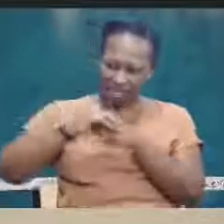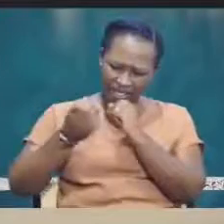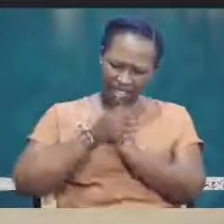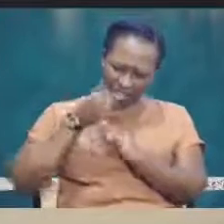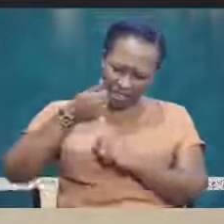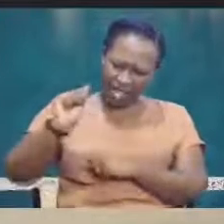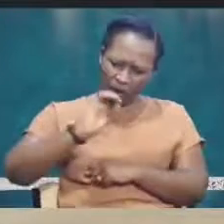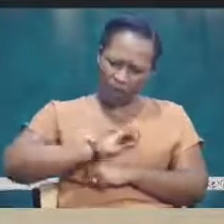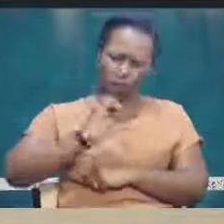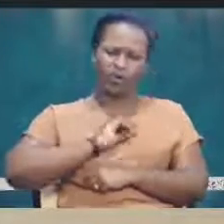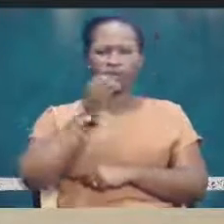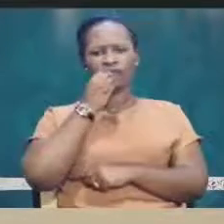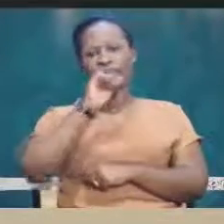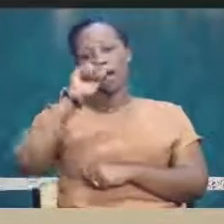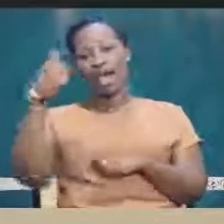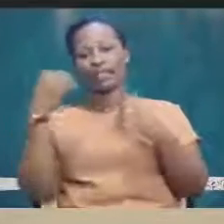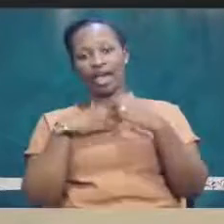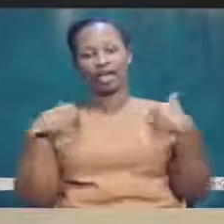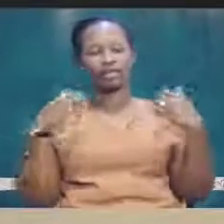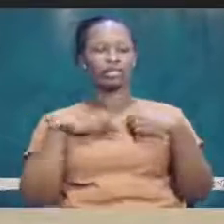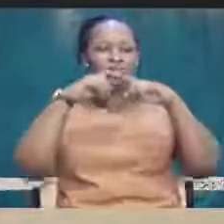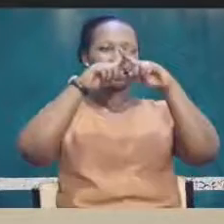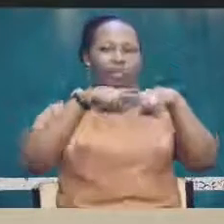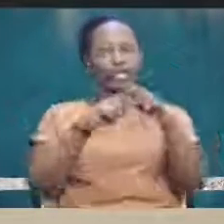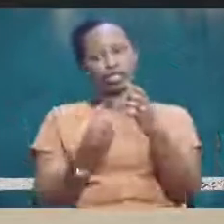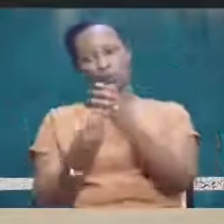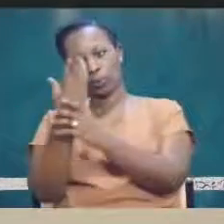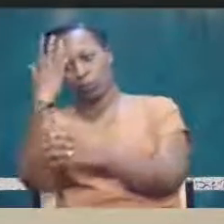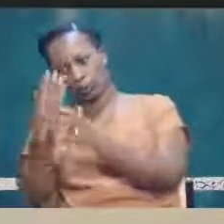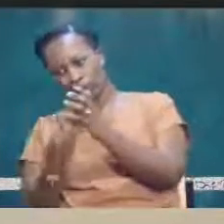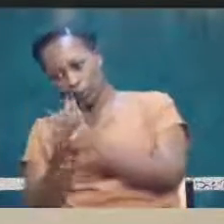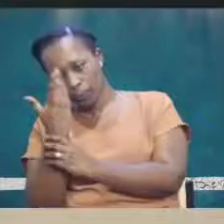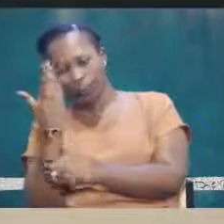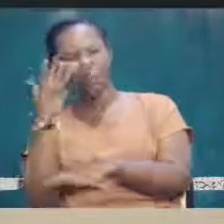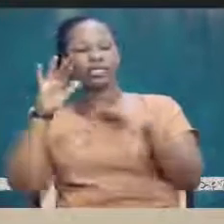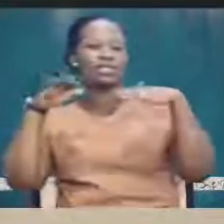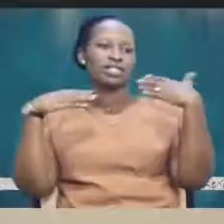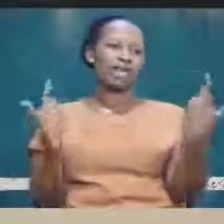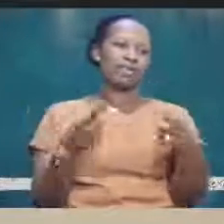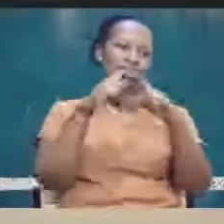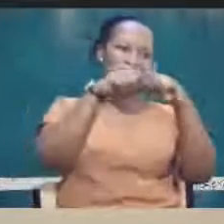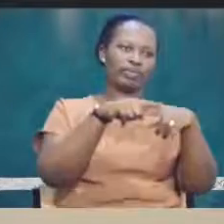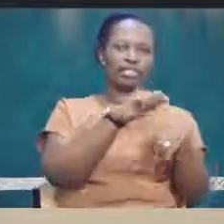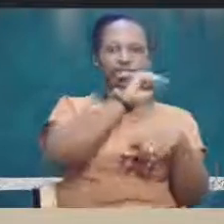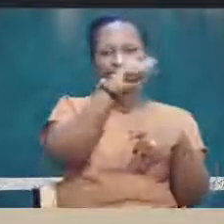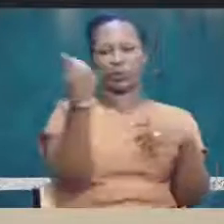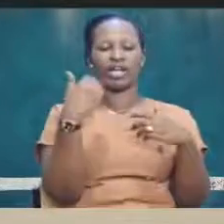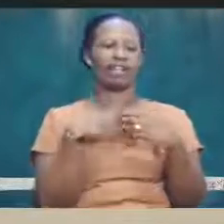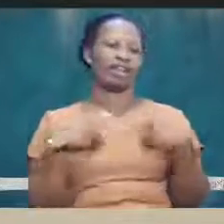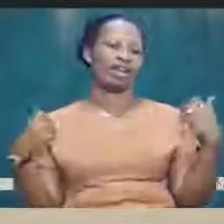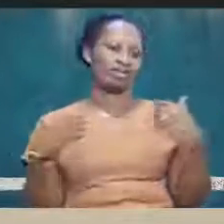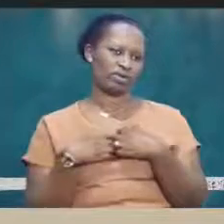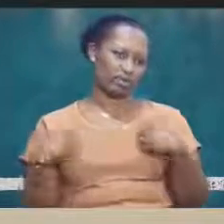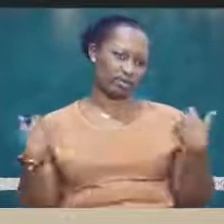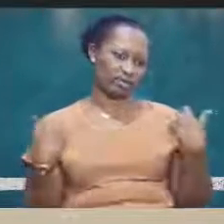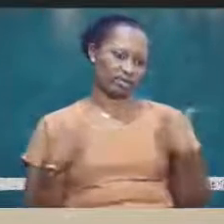Other animals depend on plants for food, or they depend on other